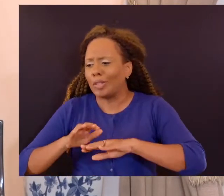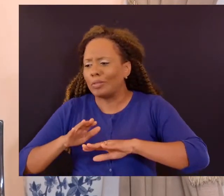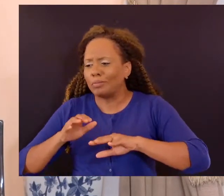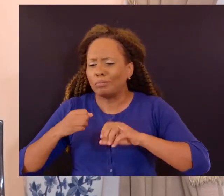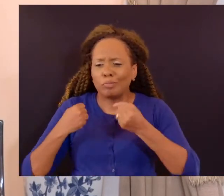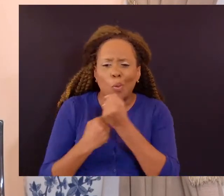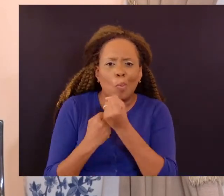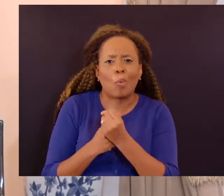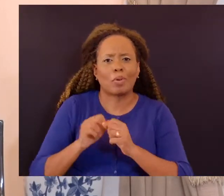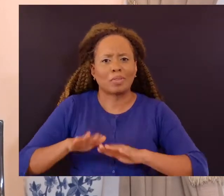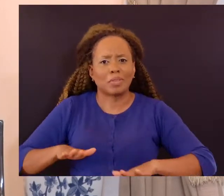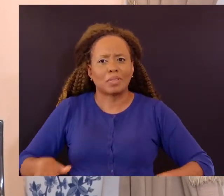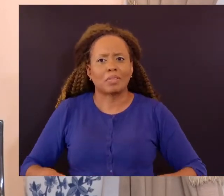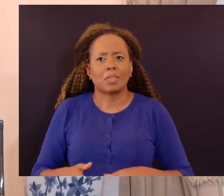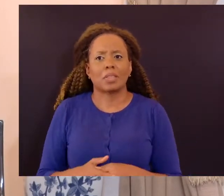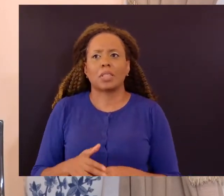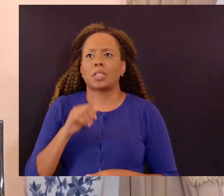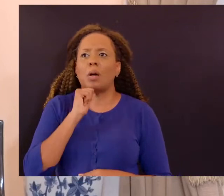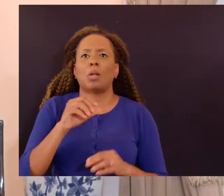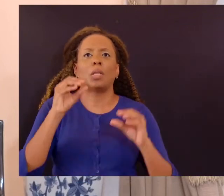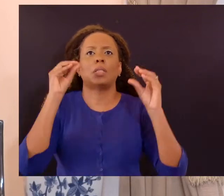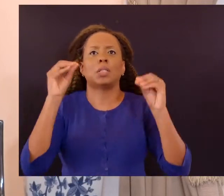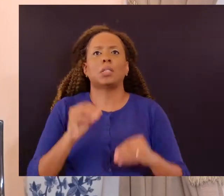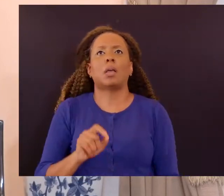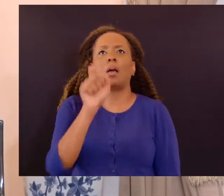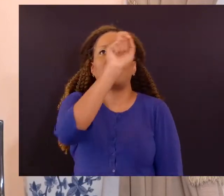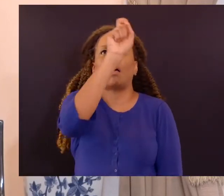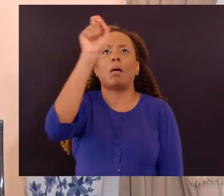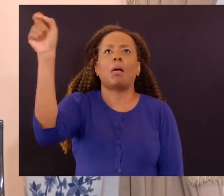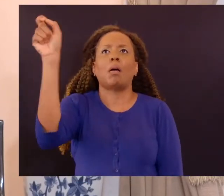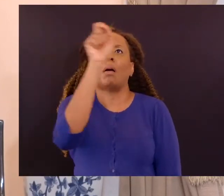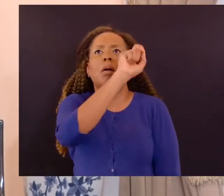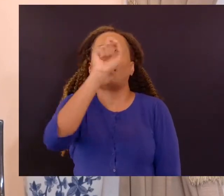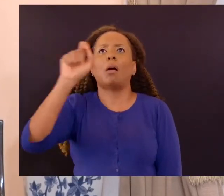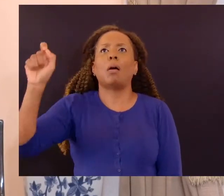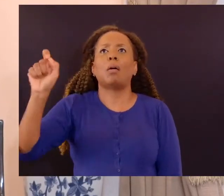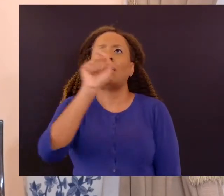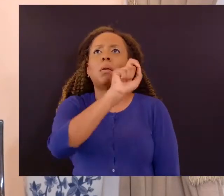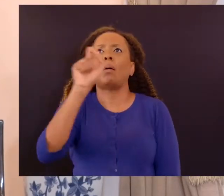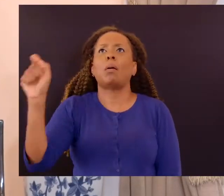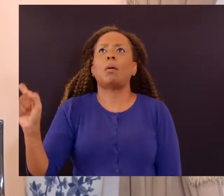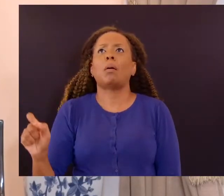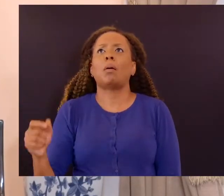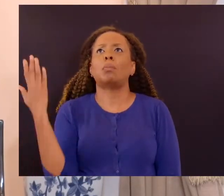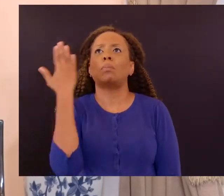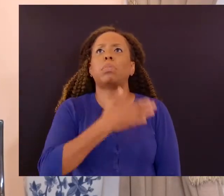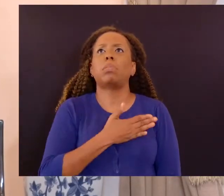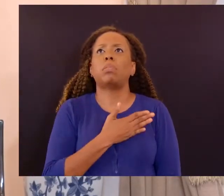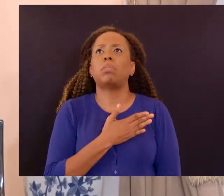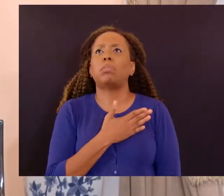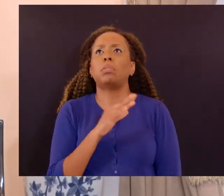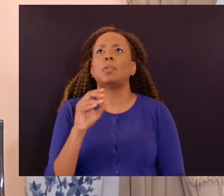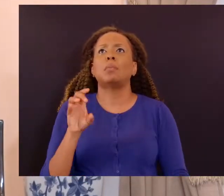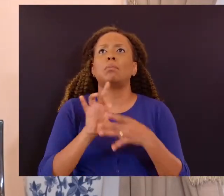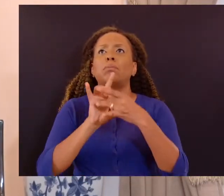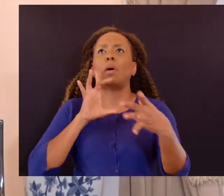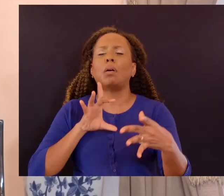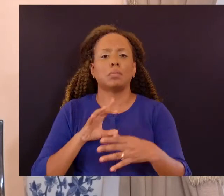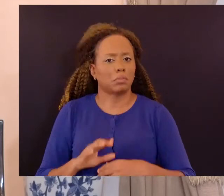robotic in the way in which they teach, but they're going to take the subject areas as they have been taught in many cases